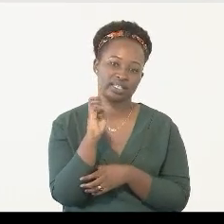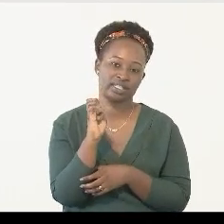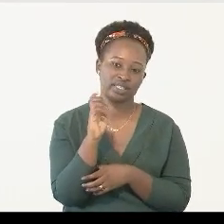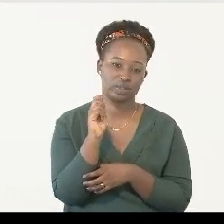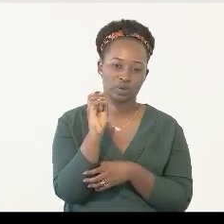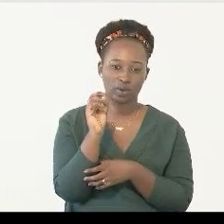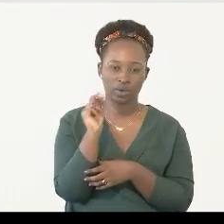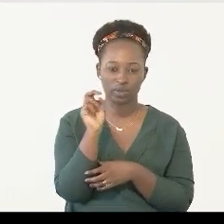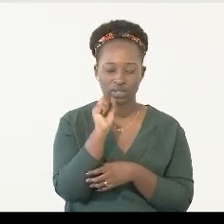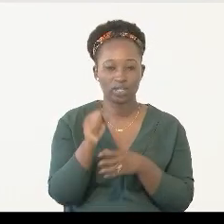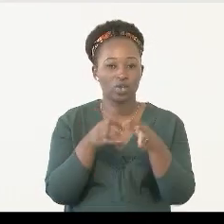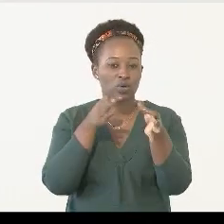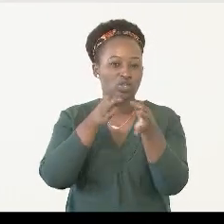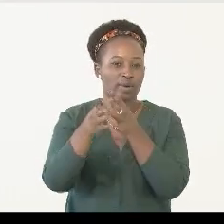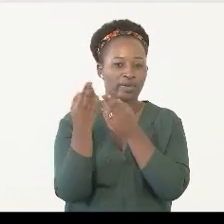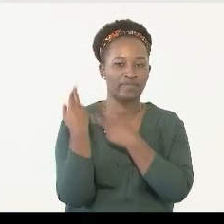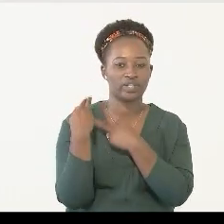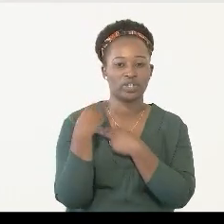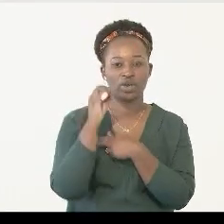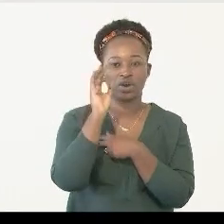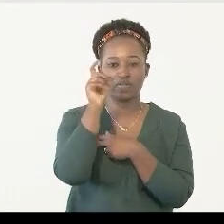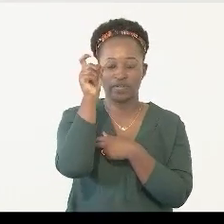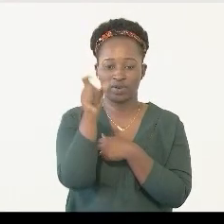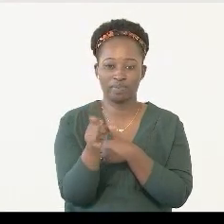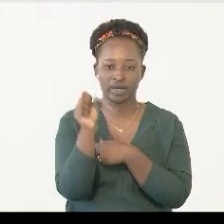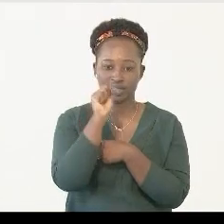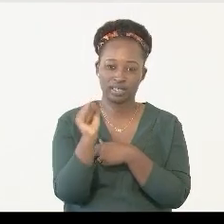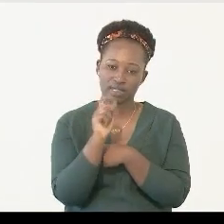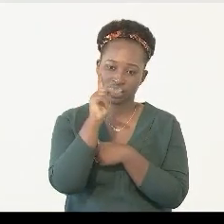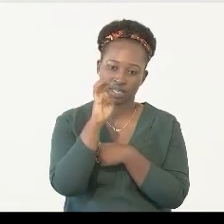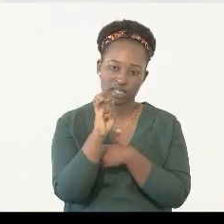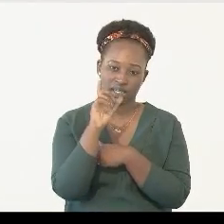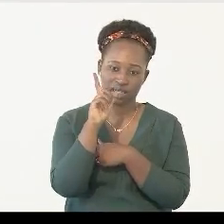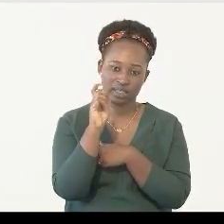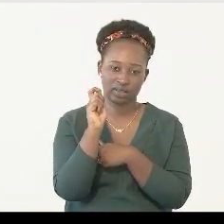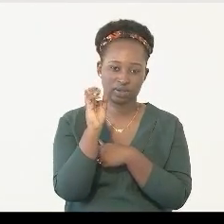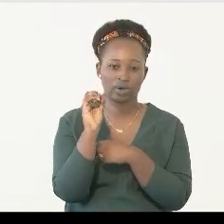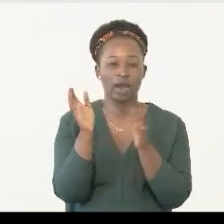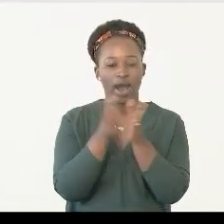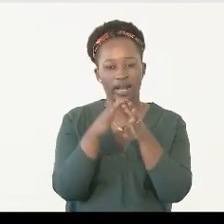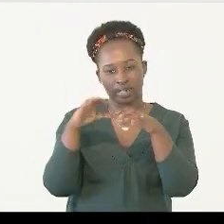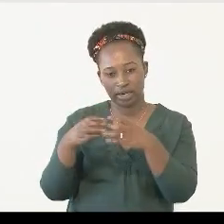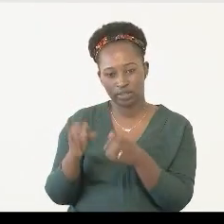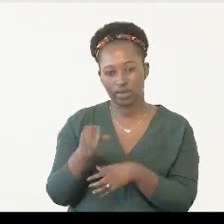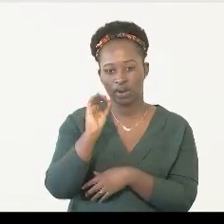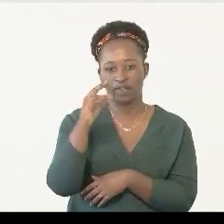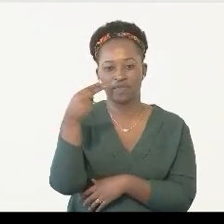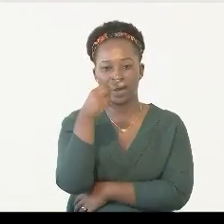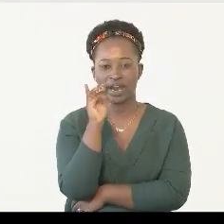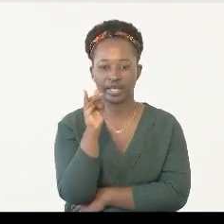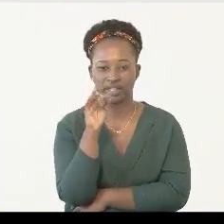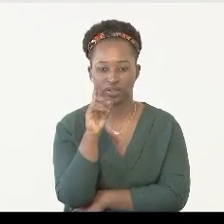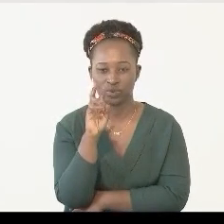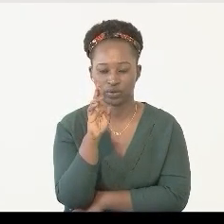system, and characteristics of hydrostatic skeleton, exoskeleton, and